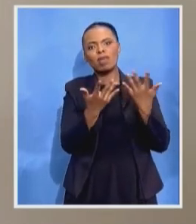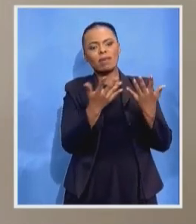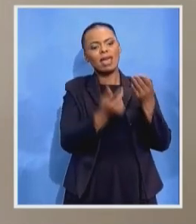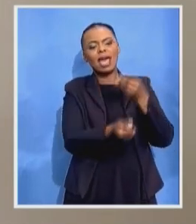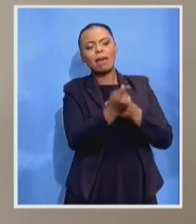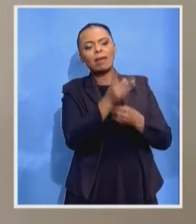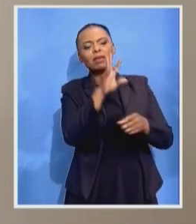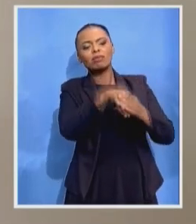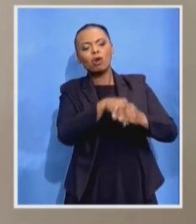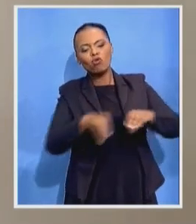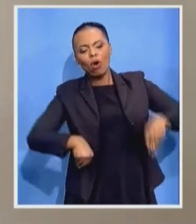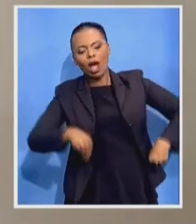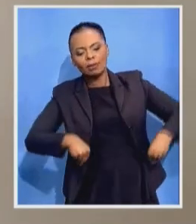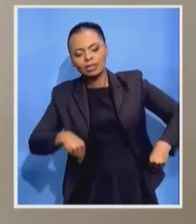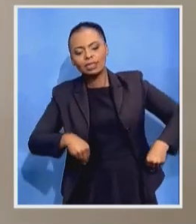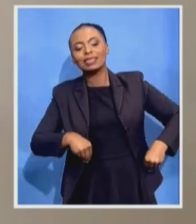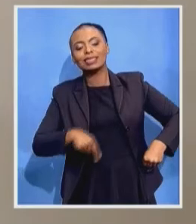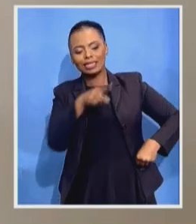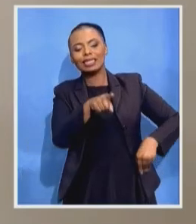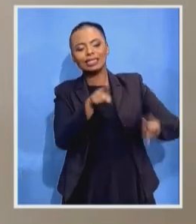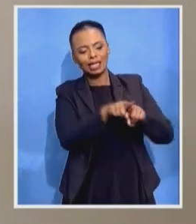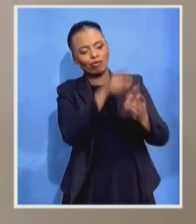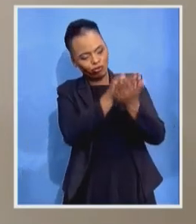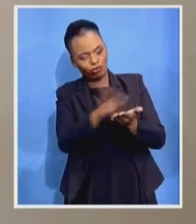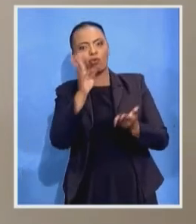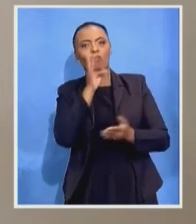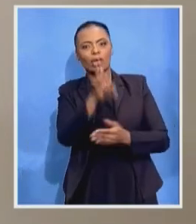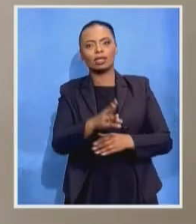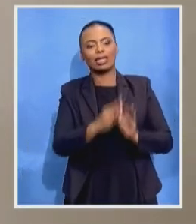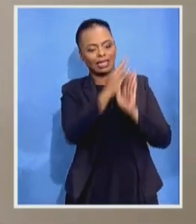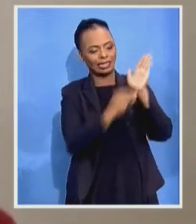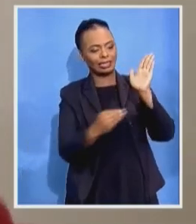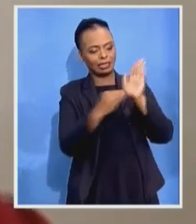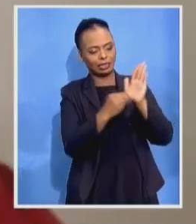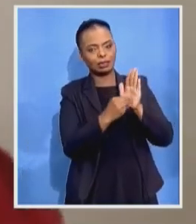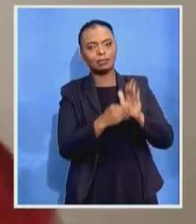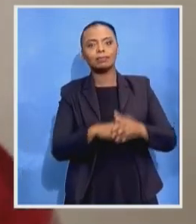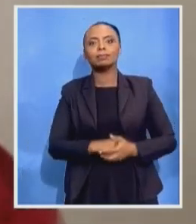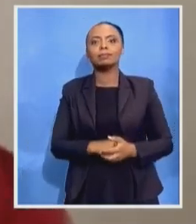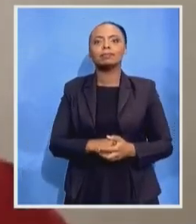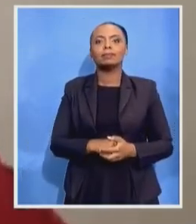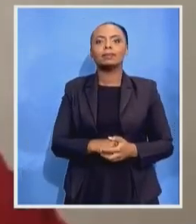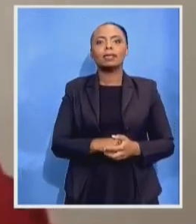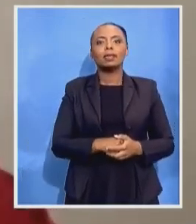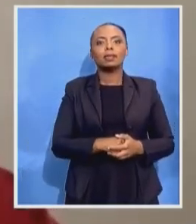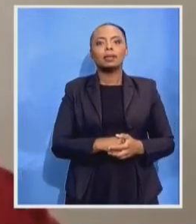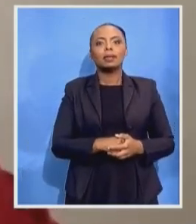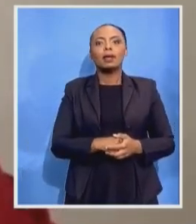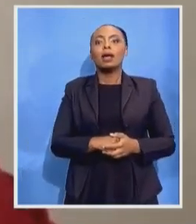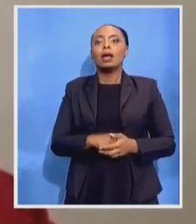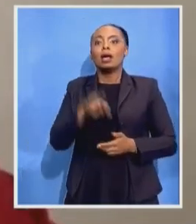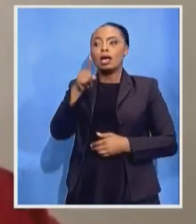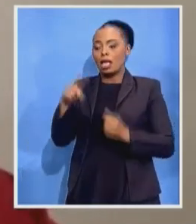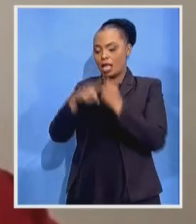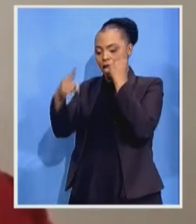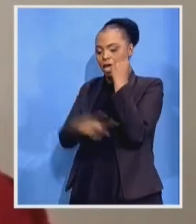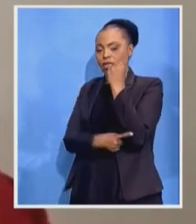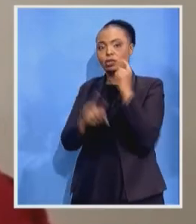us. The last issue that the Central Committee spoke about related to international